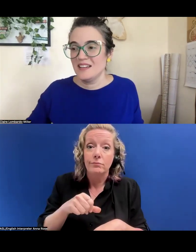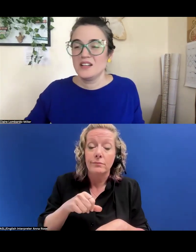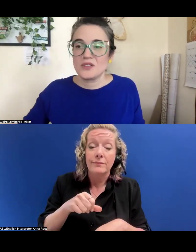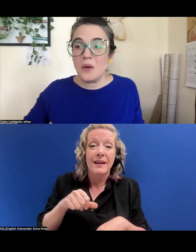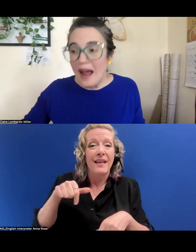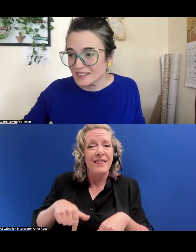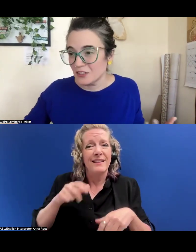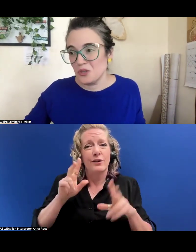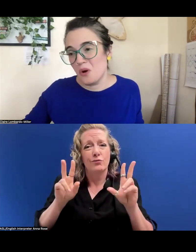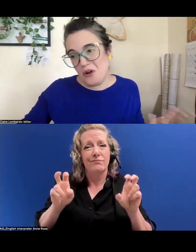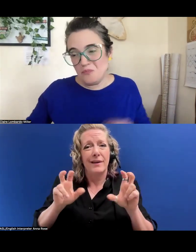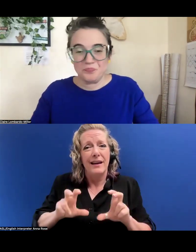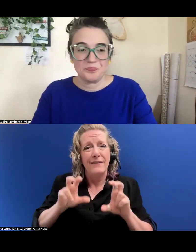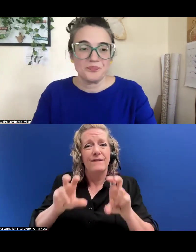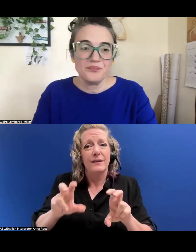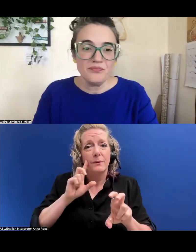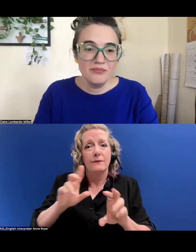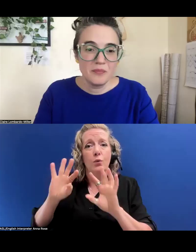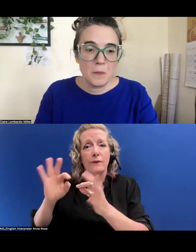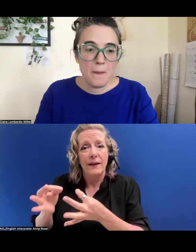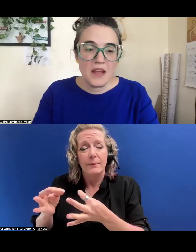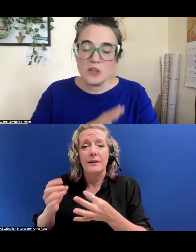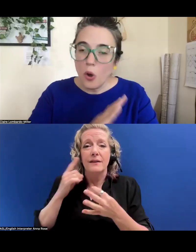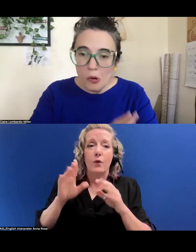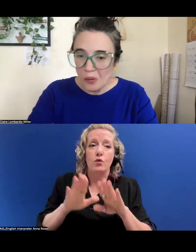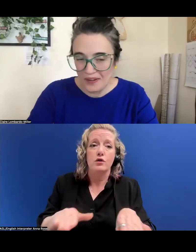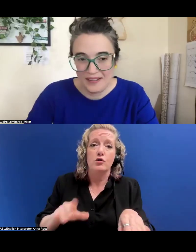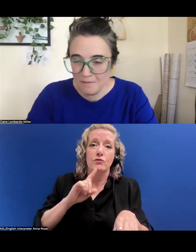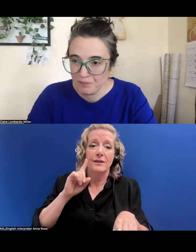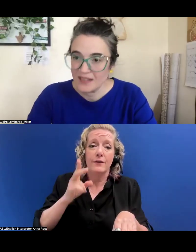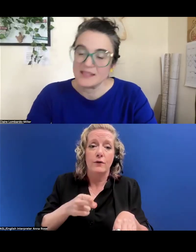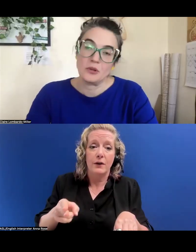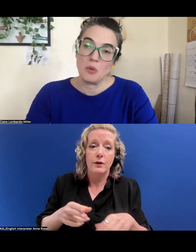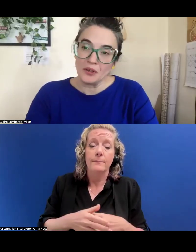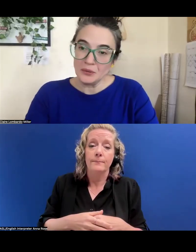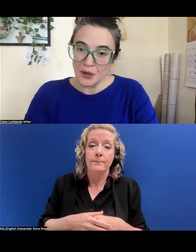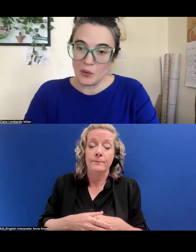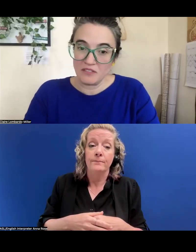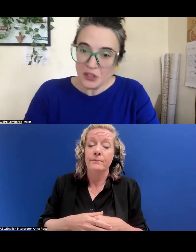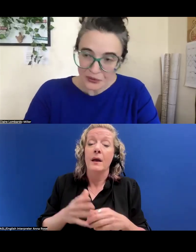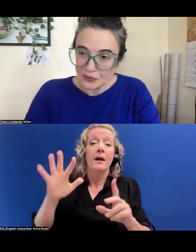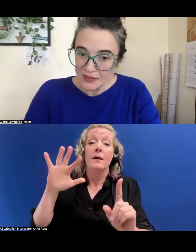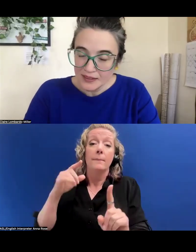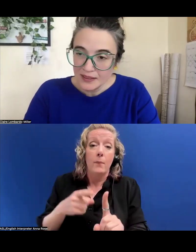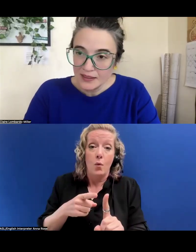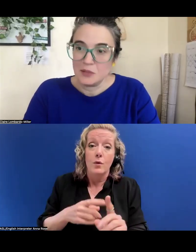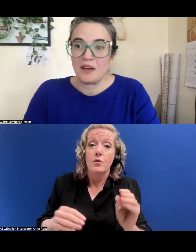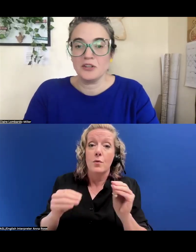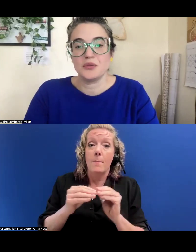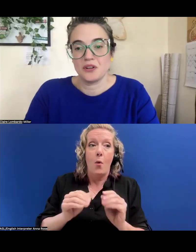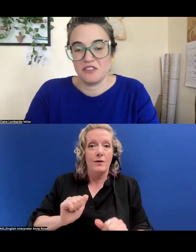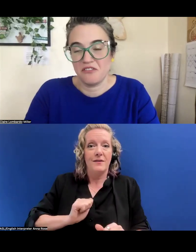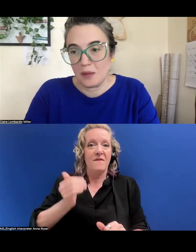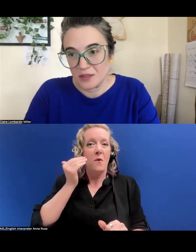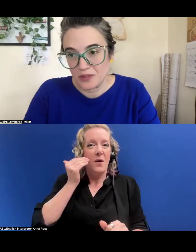kids. So ask, or you won't know. And the whole point is that the more you know of you, the better